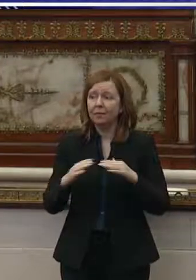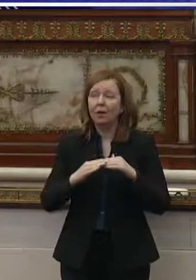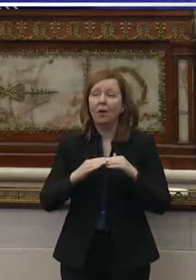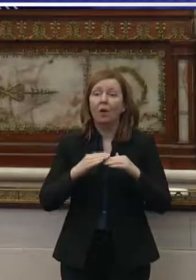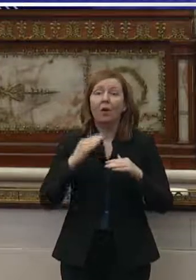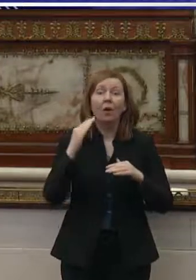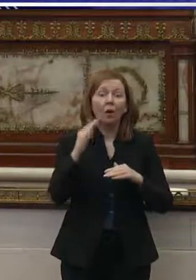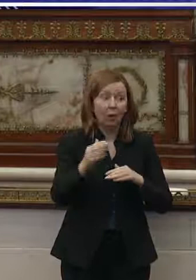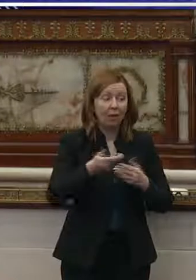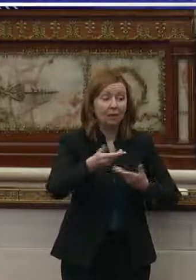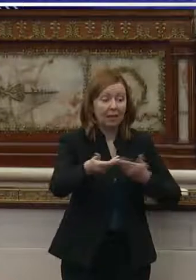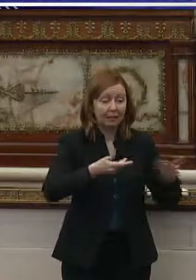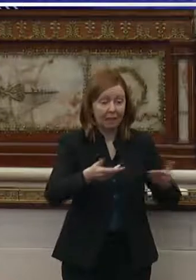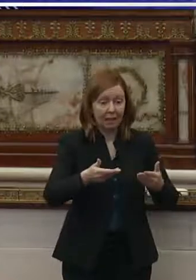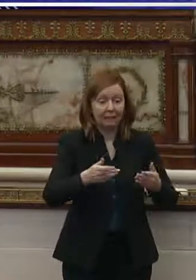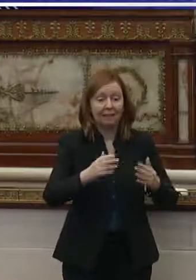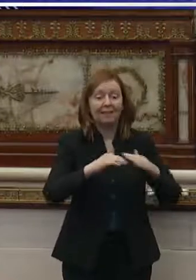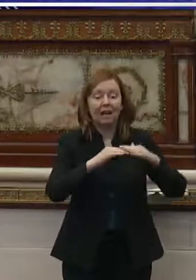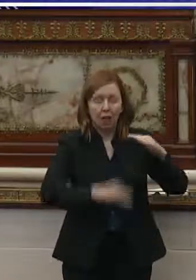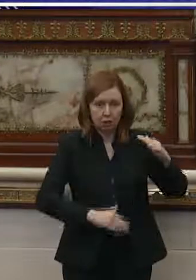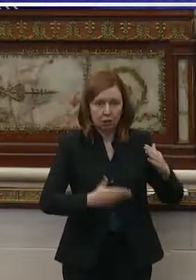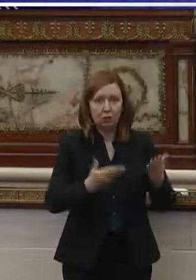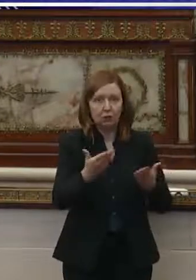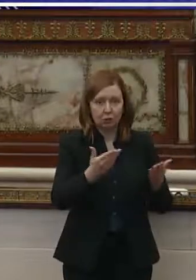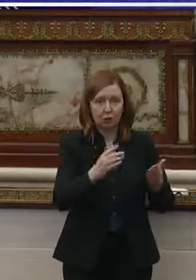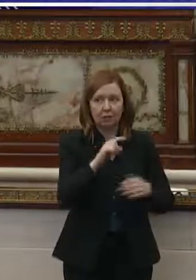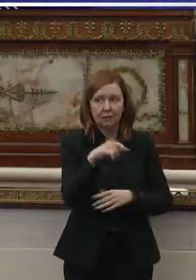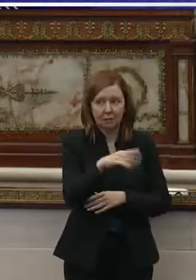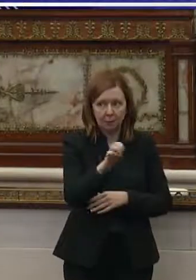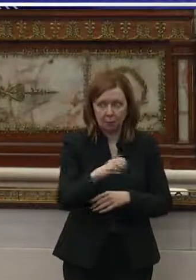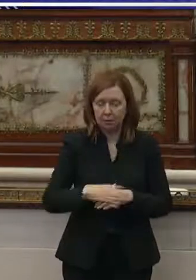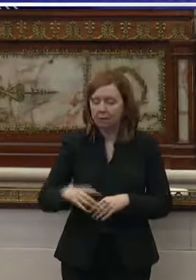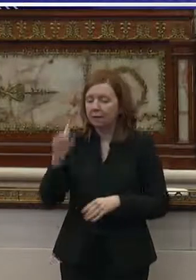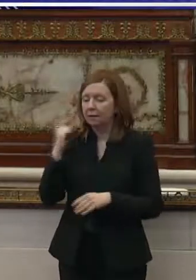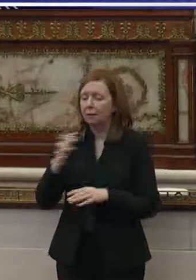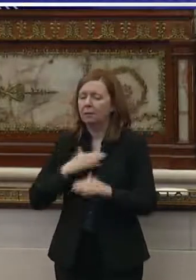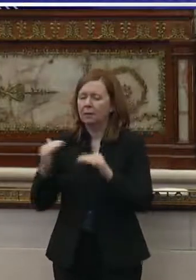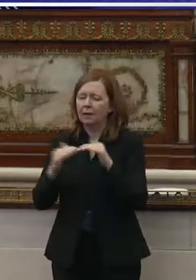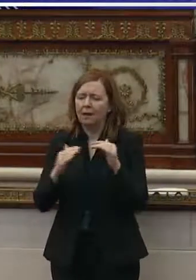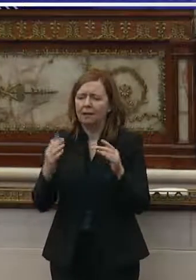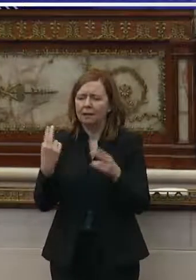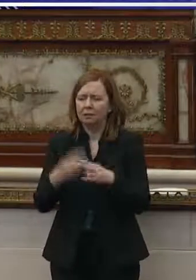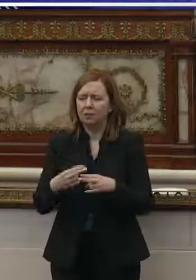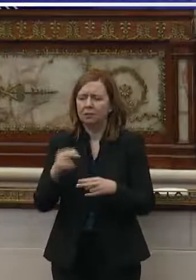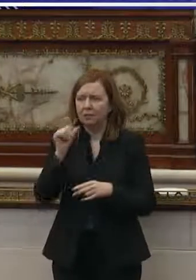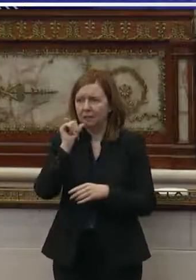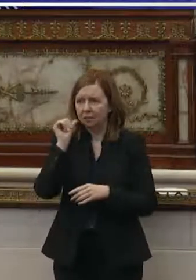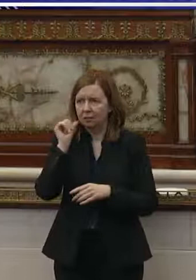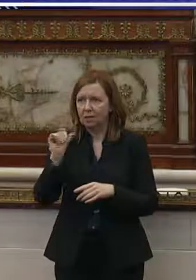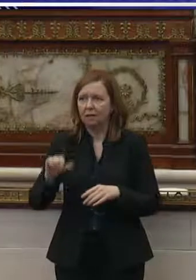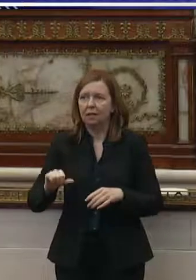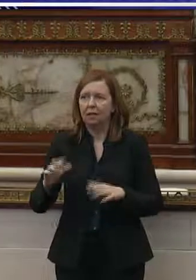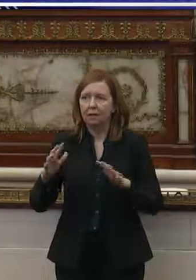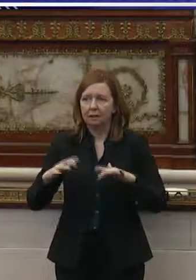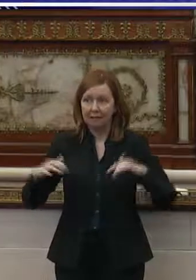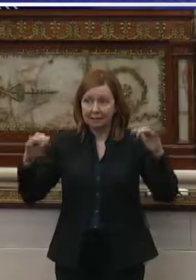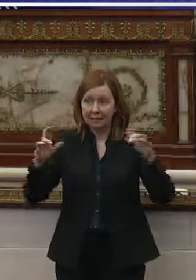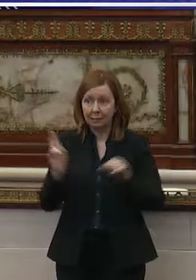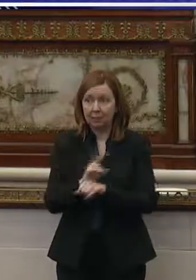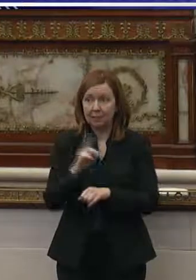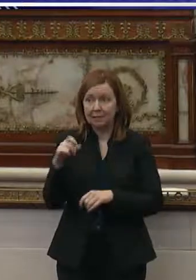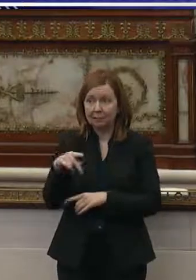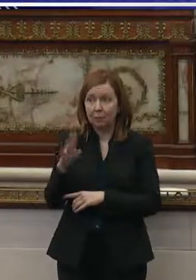under-vaccinated zip codes in who gets invited. And I think one of my colleagues mentioned, I mentioned this yesterday, other stadiums are using zip